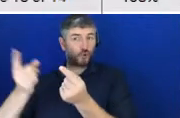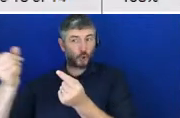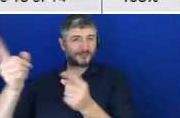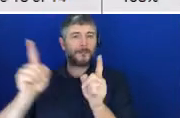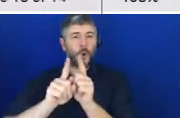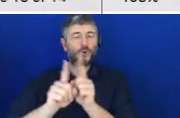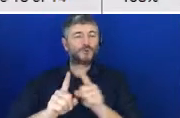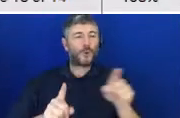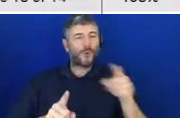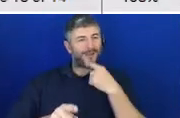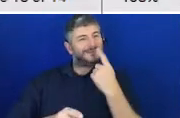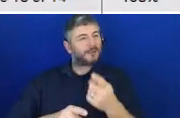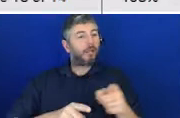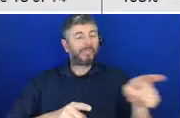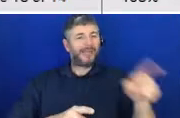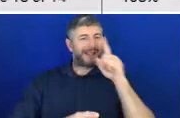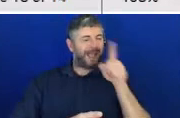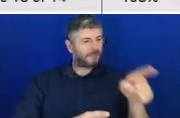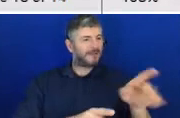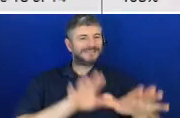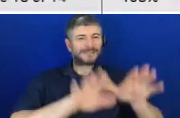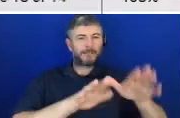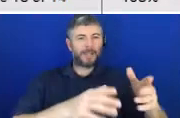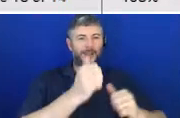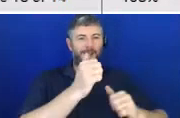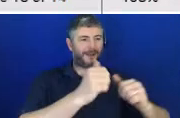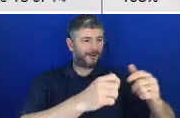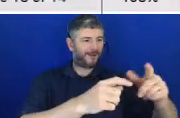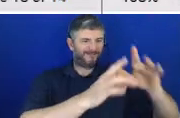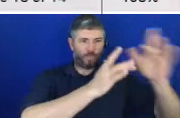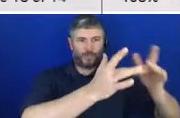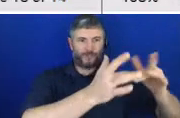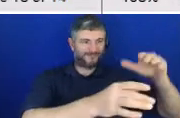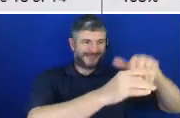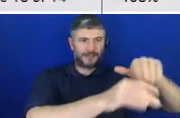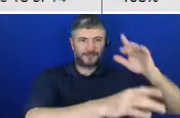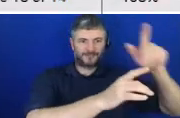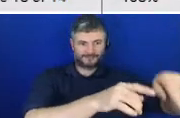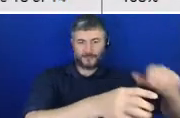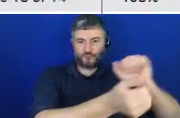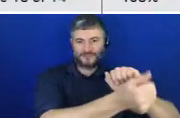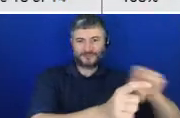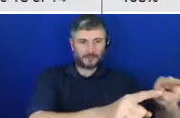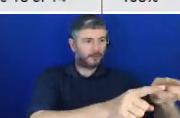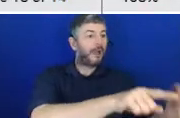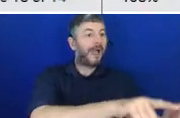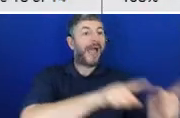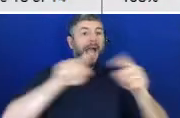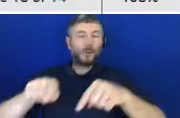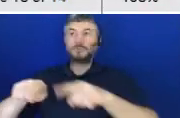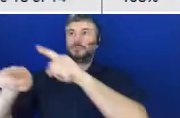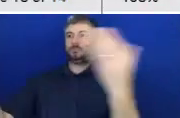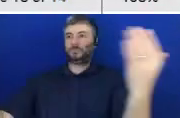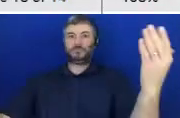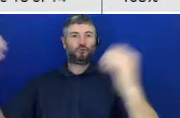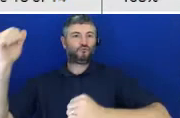recognisable because they will have already seen something very similar whilst inside on the virtual campus.